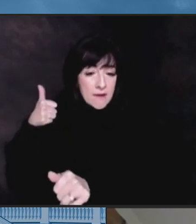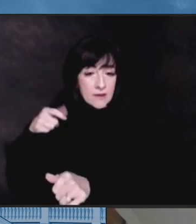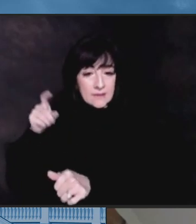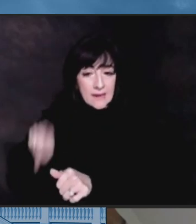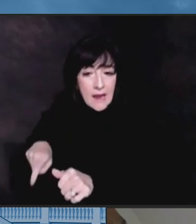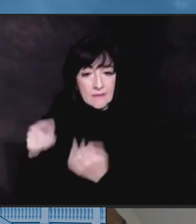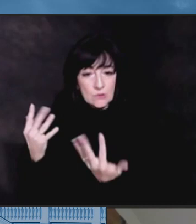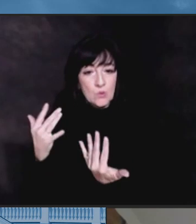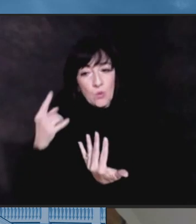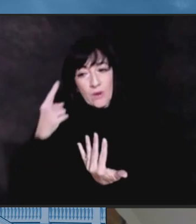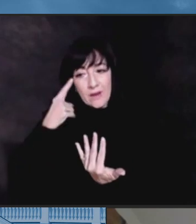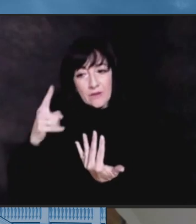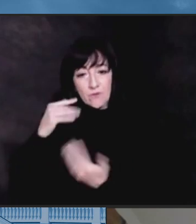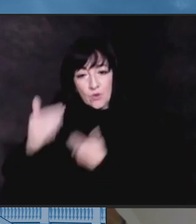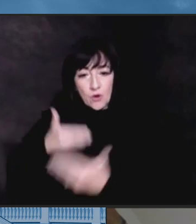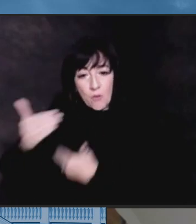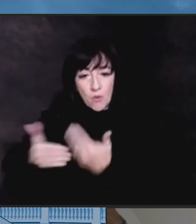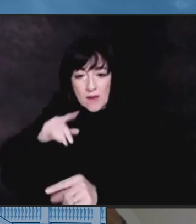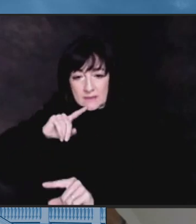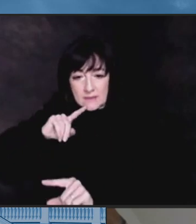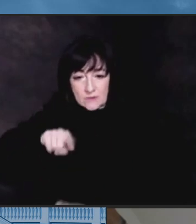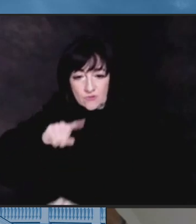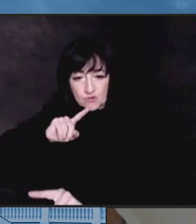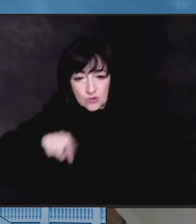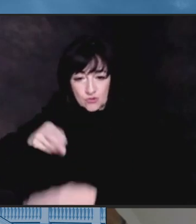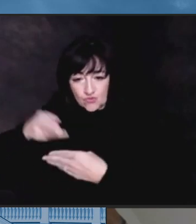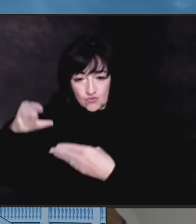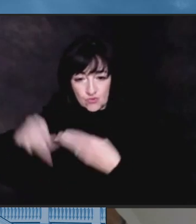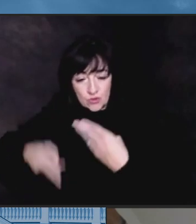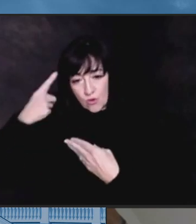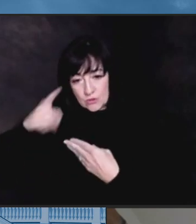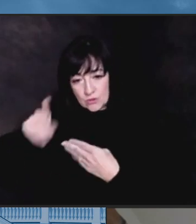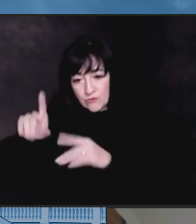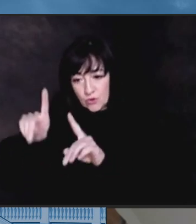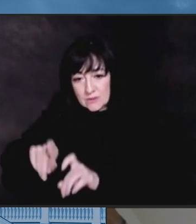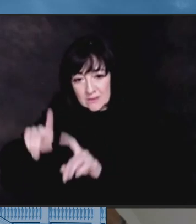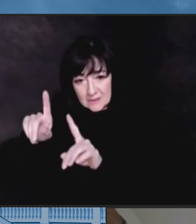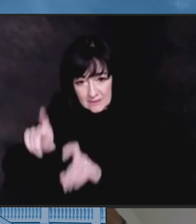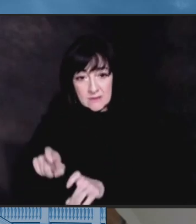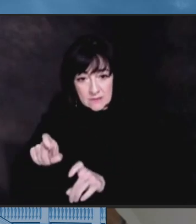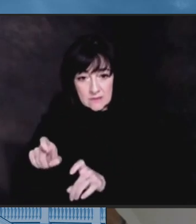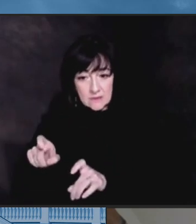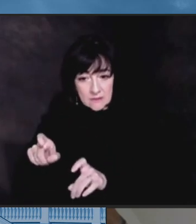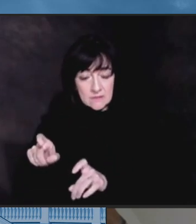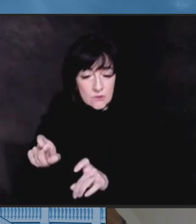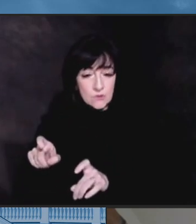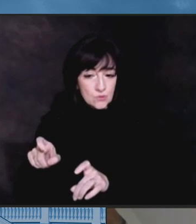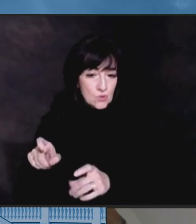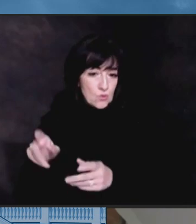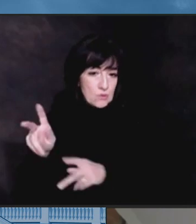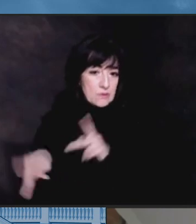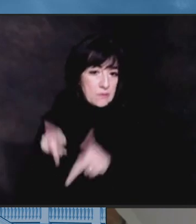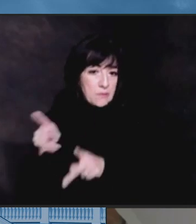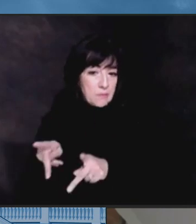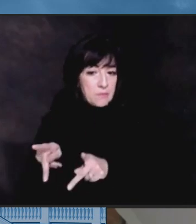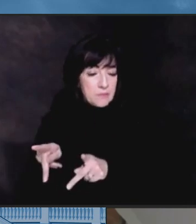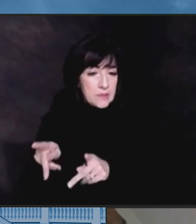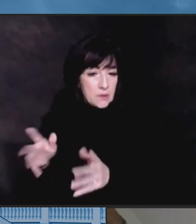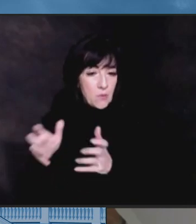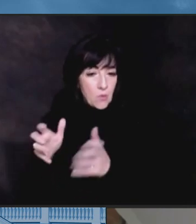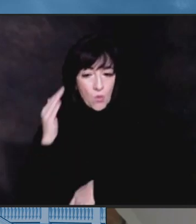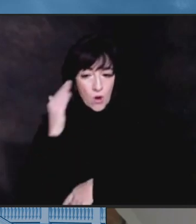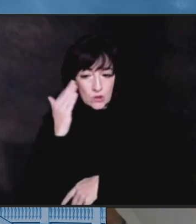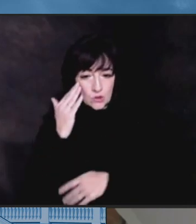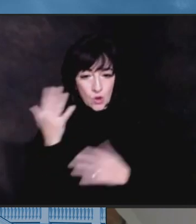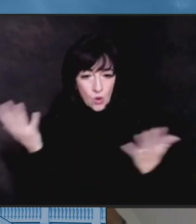balance there between just testing as much as we possibly can so folks can know their COVID-19